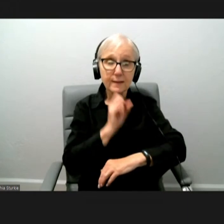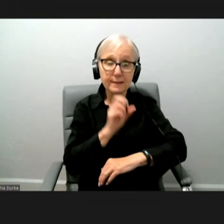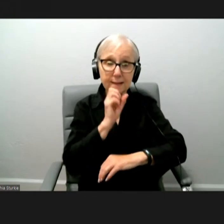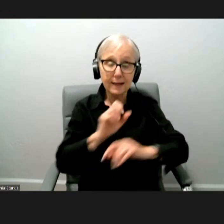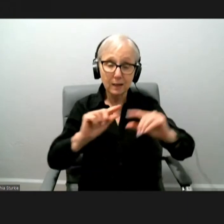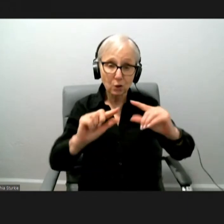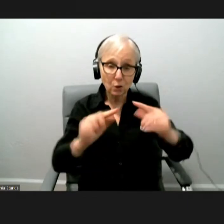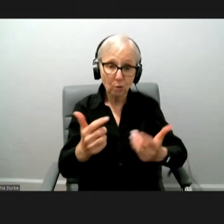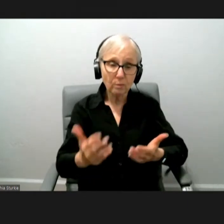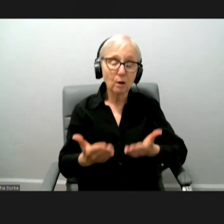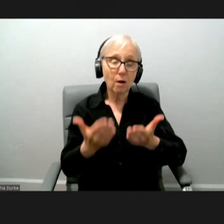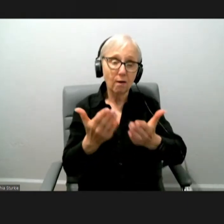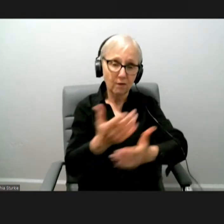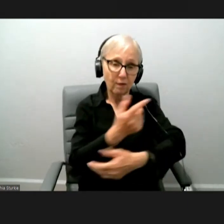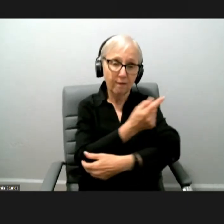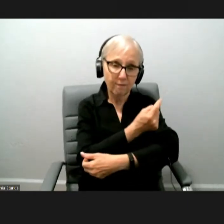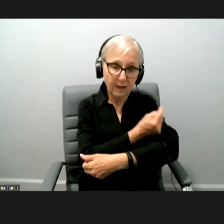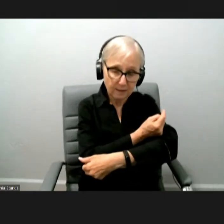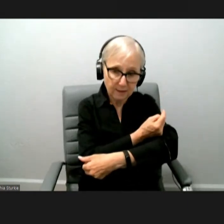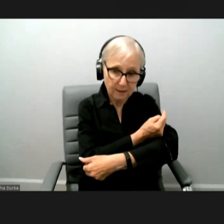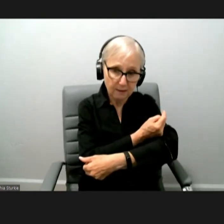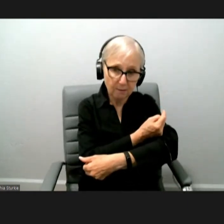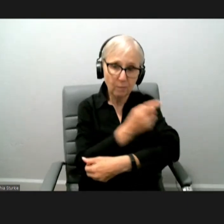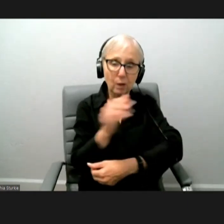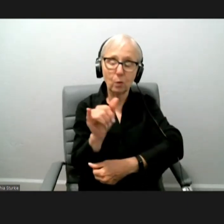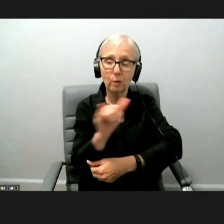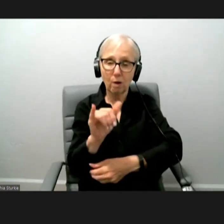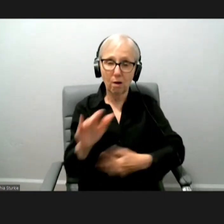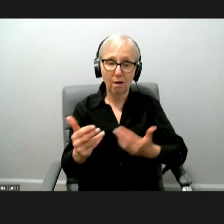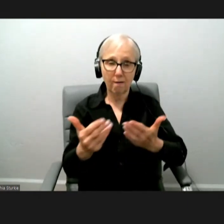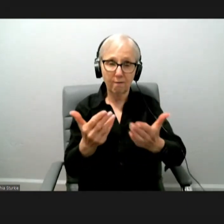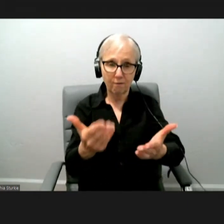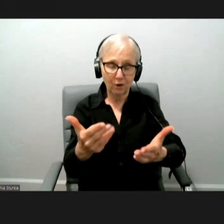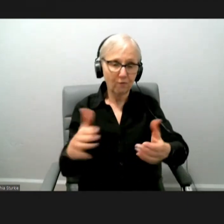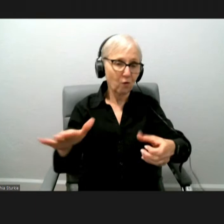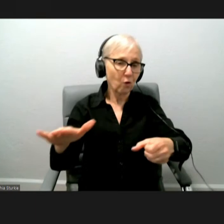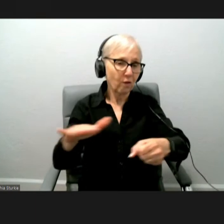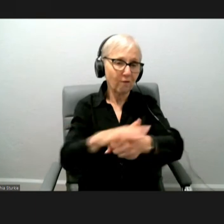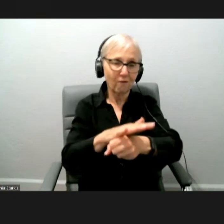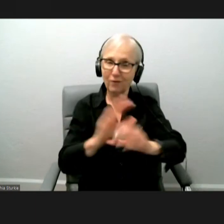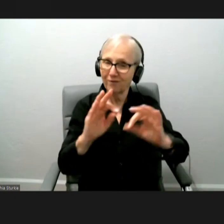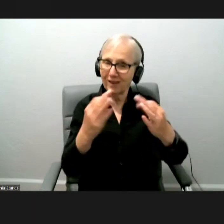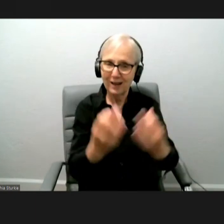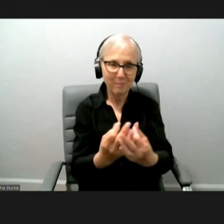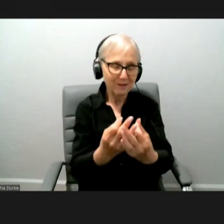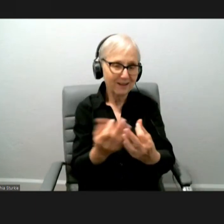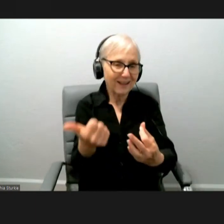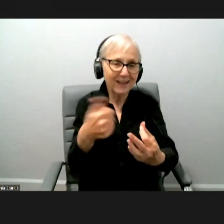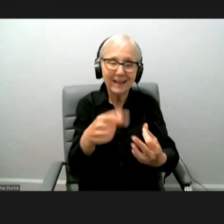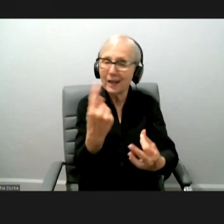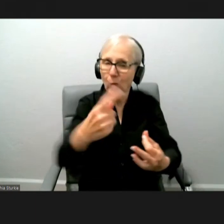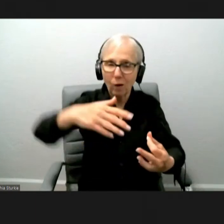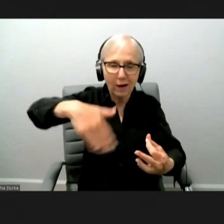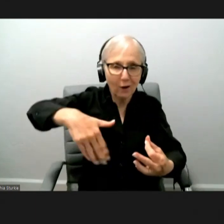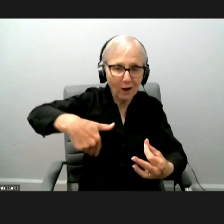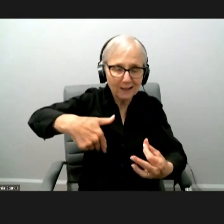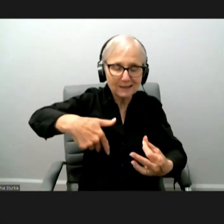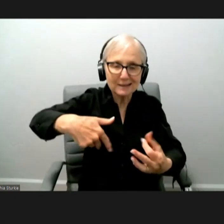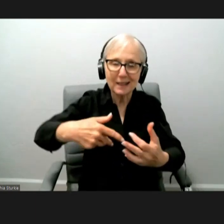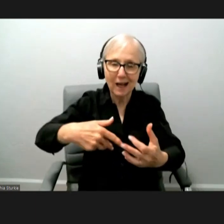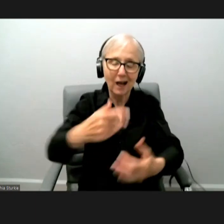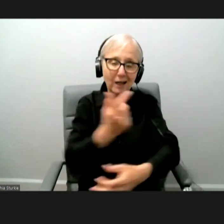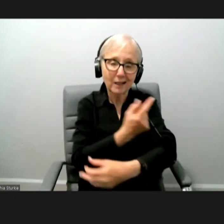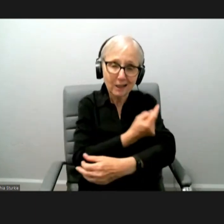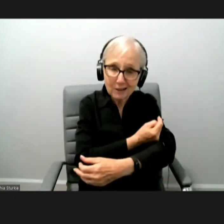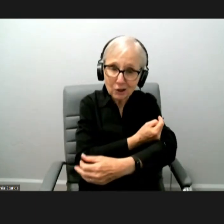those vaccines. But we will also be offering vaccines for the entire family. So anybody that hasn't gotten their primary doses or might need